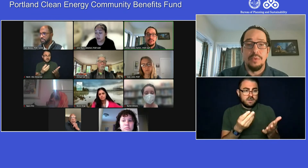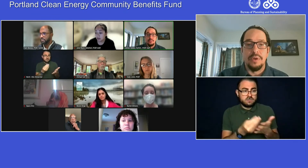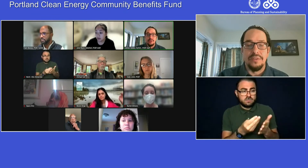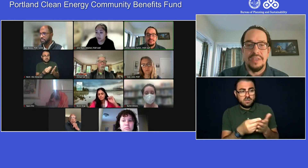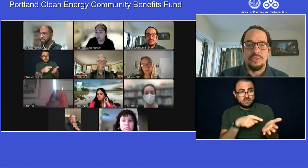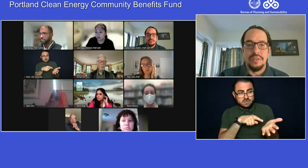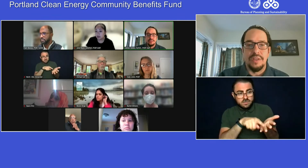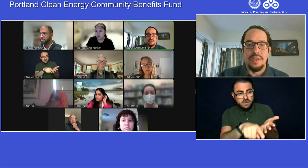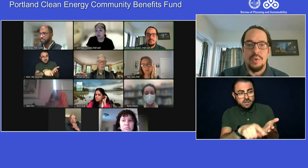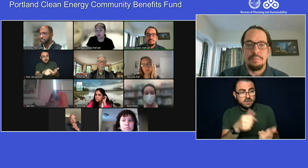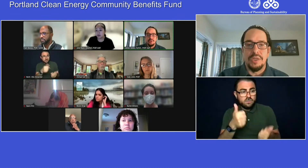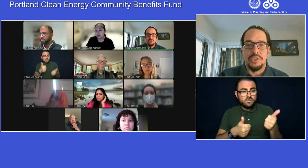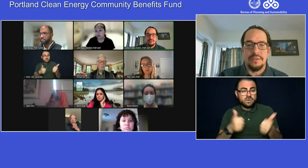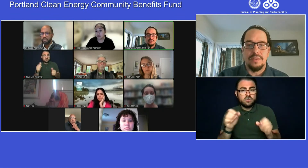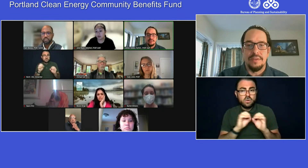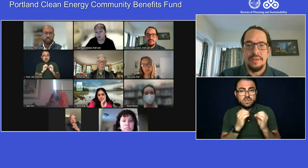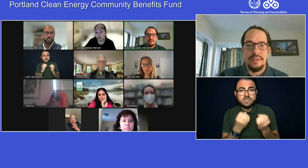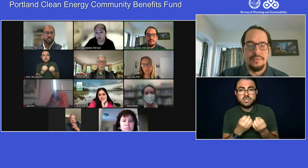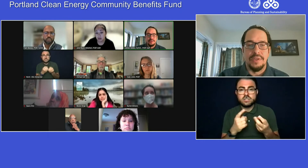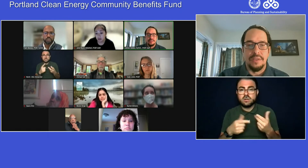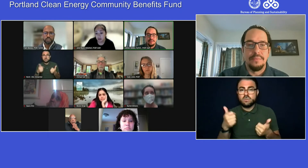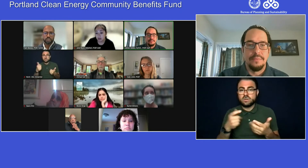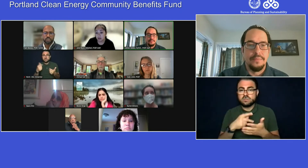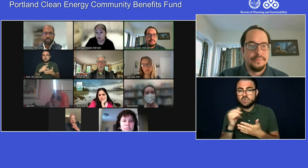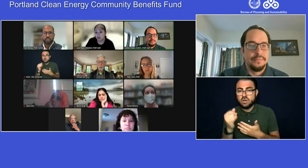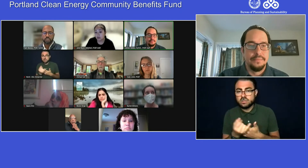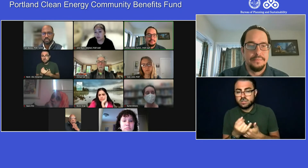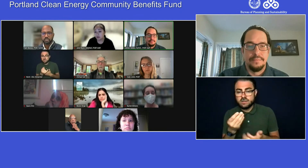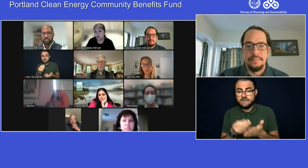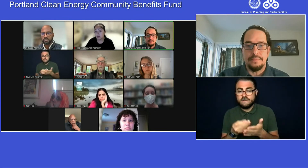i.e. what organization and what project is funded?